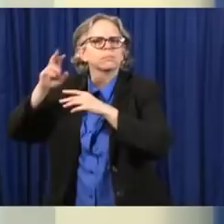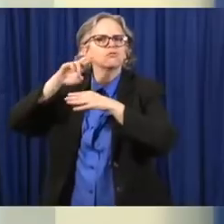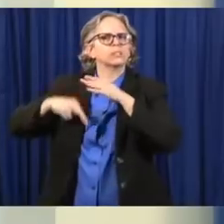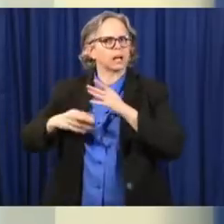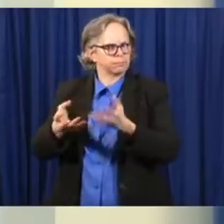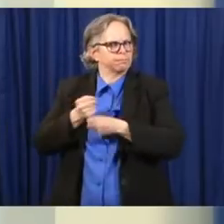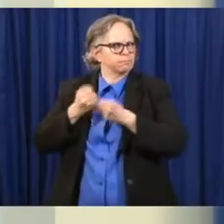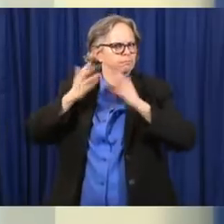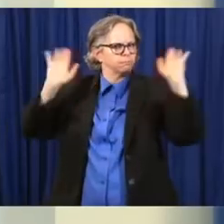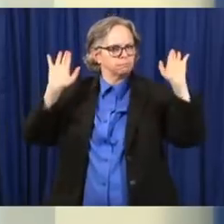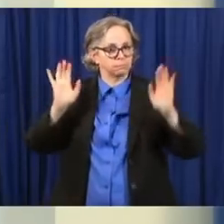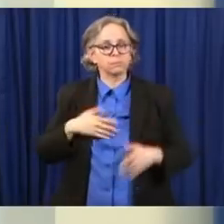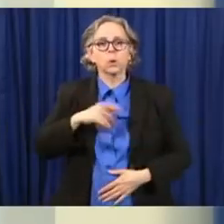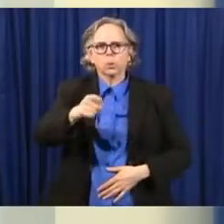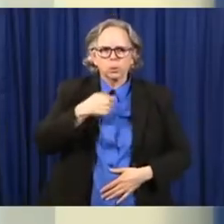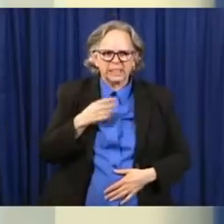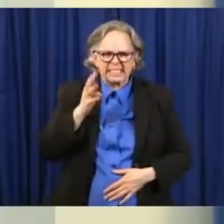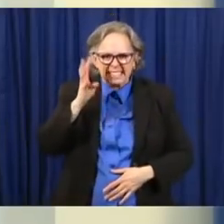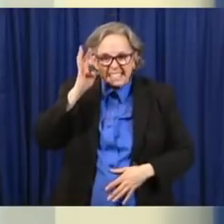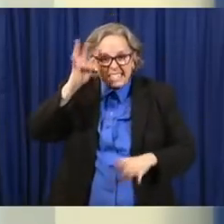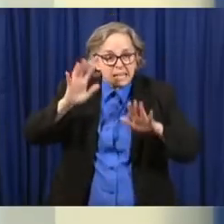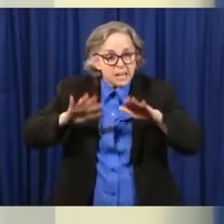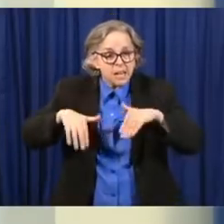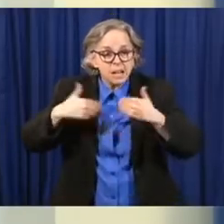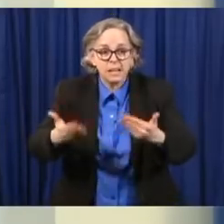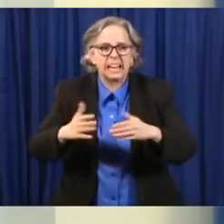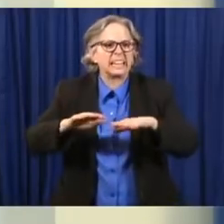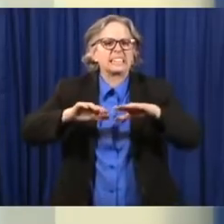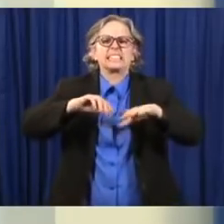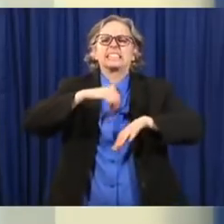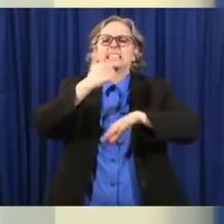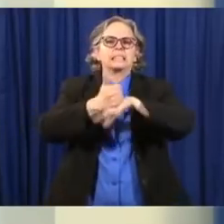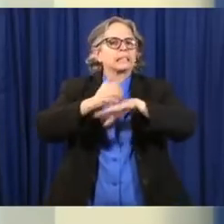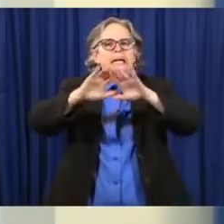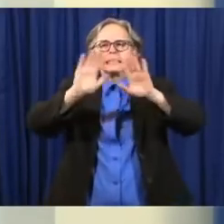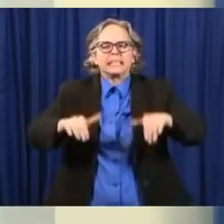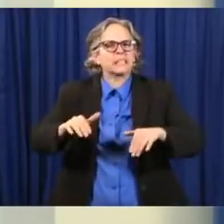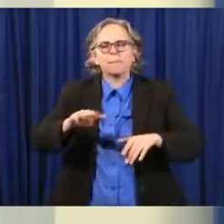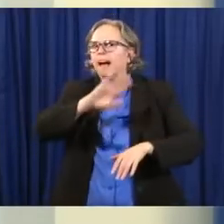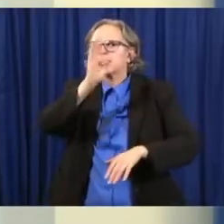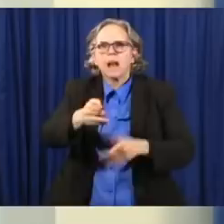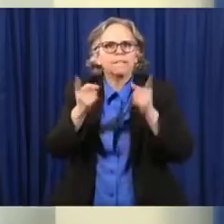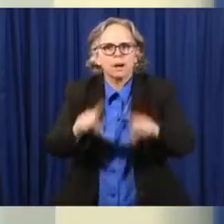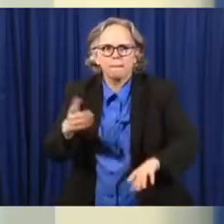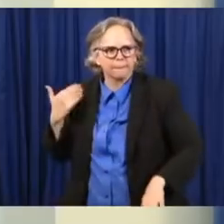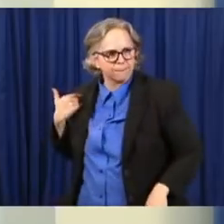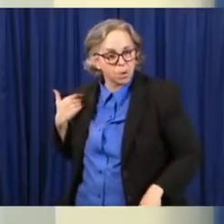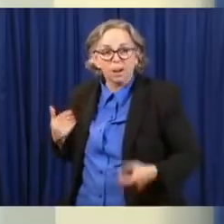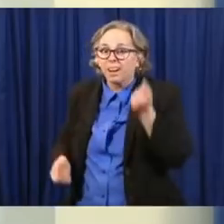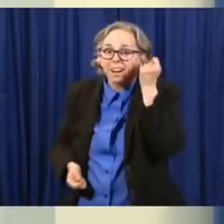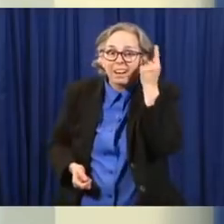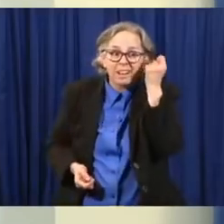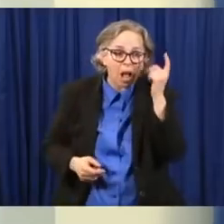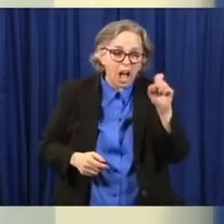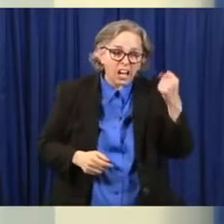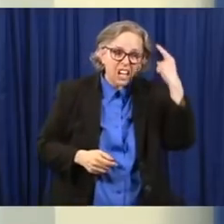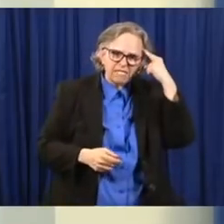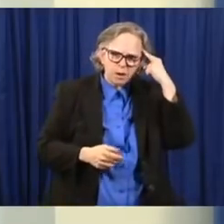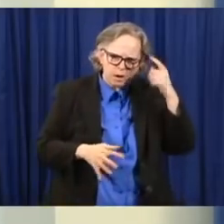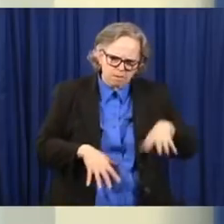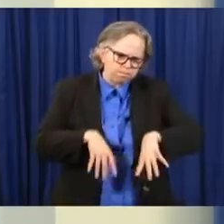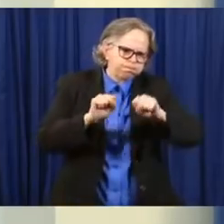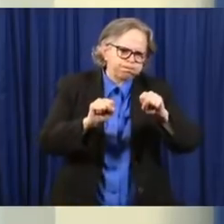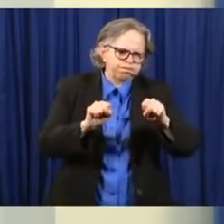reinventing systems that never existed before. We are making government act in ways it never has in the middle of an